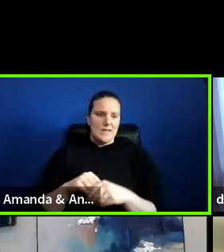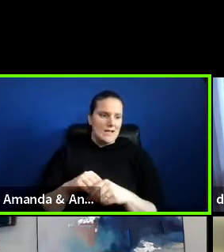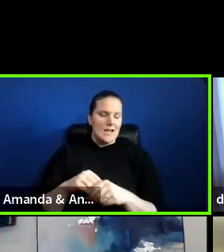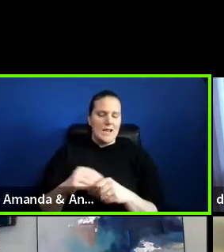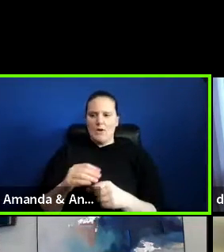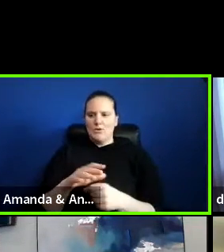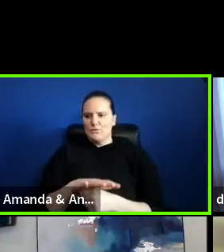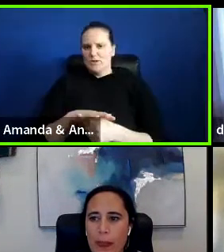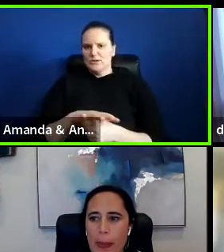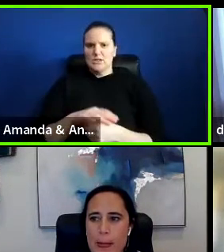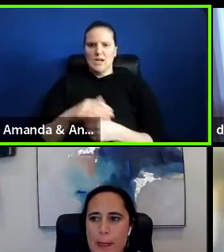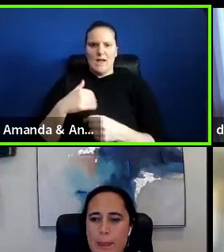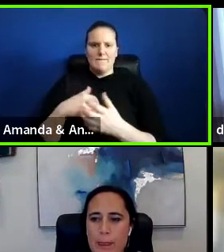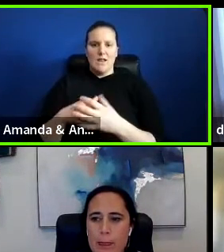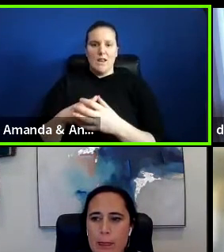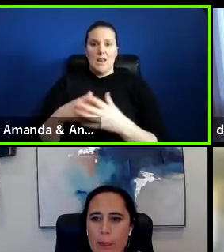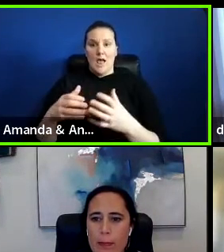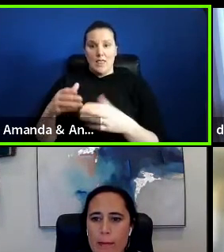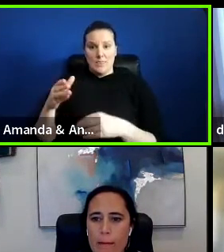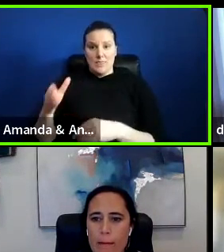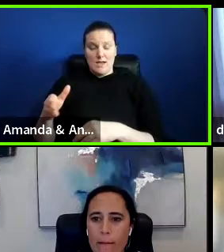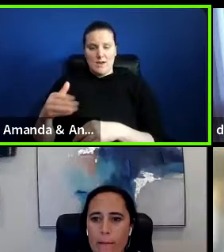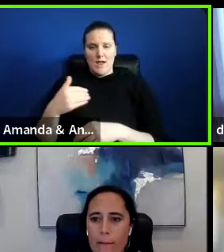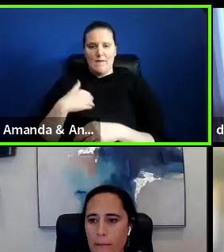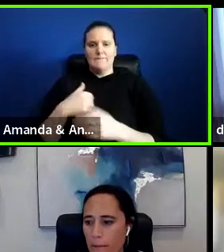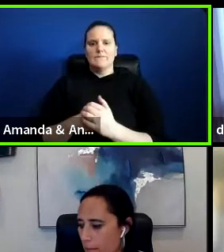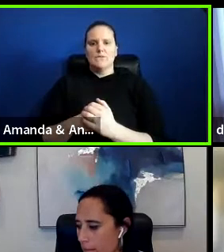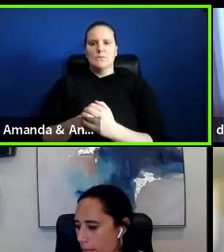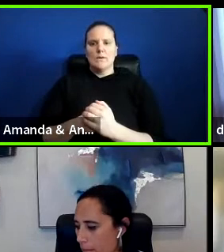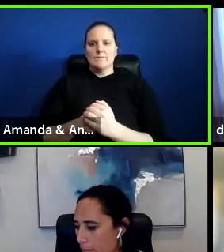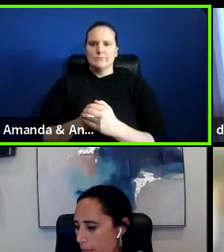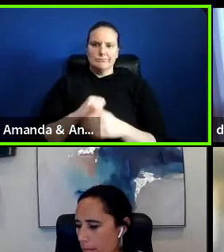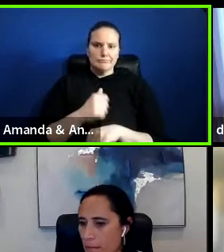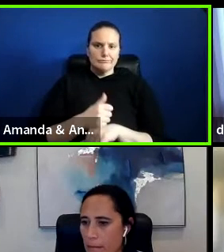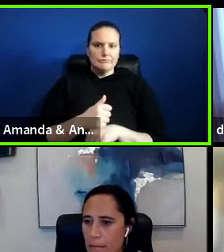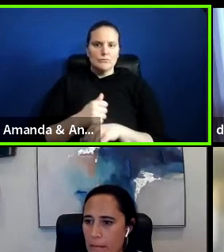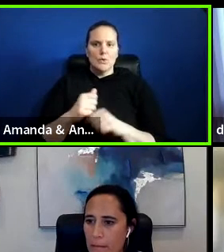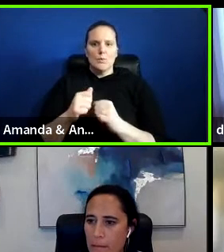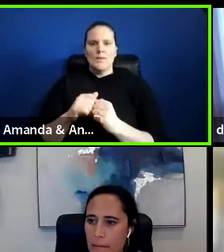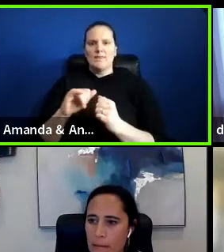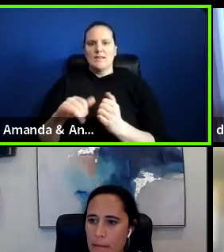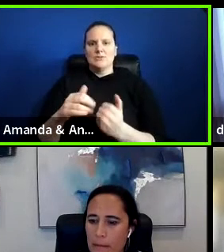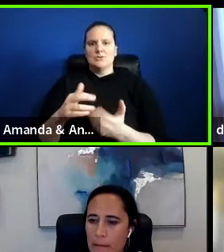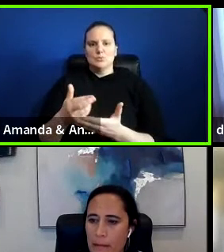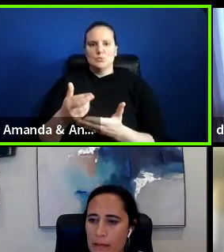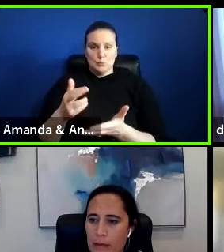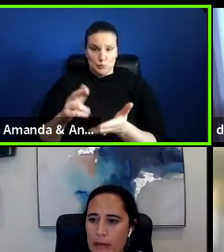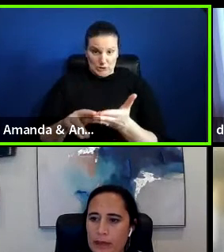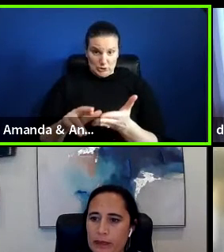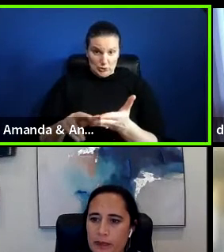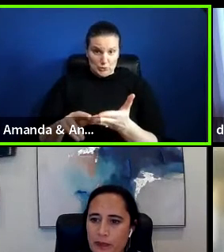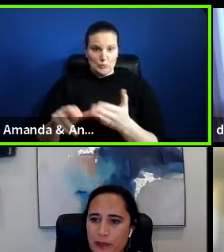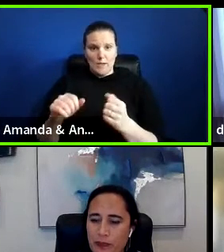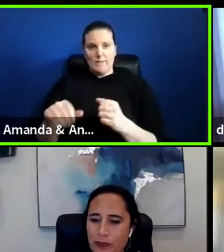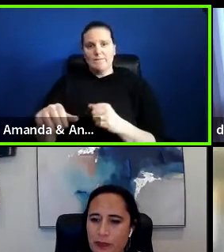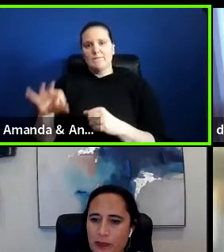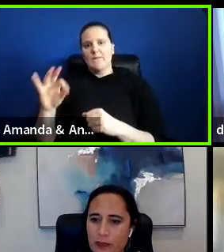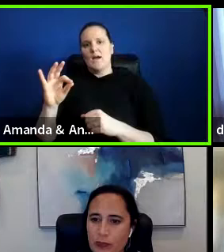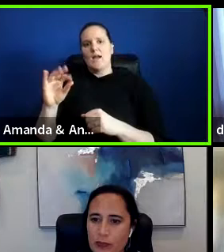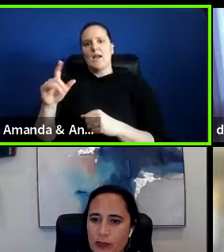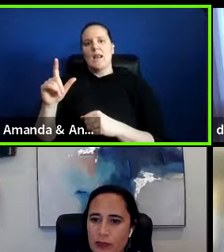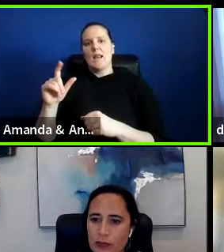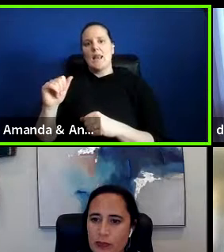region. There's a lot there. And so we have to kind of put a stake in the ground with this kind of research. So we were able to pull labor market